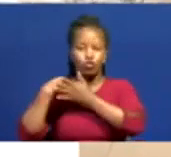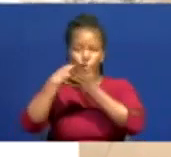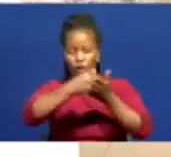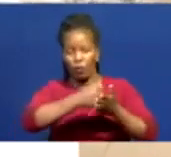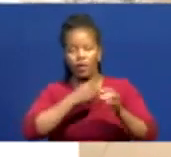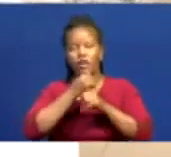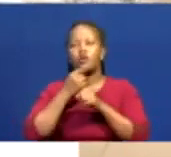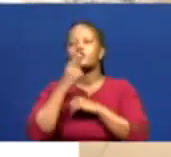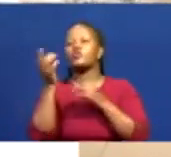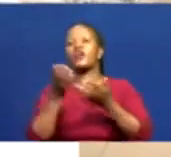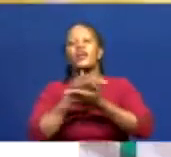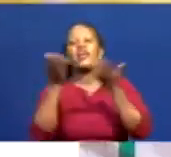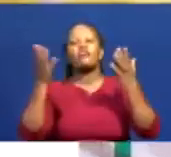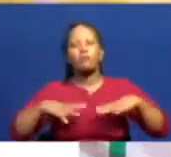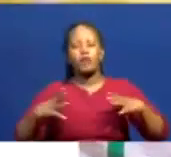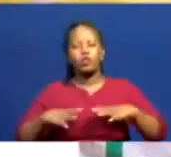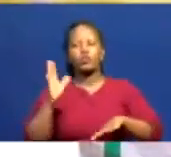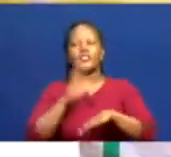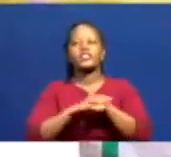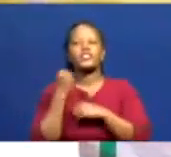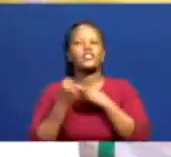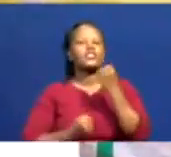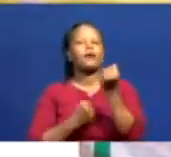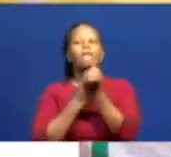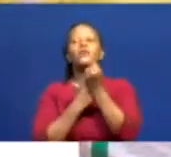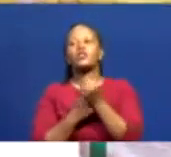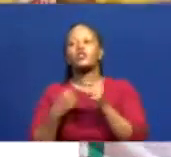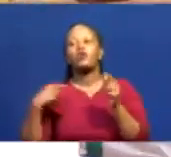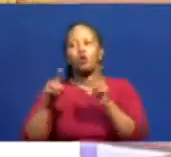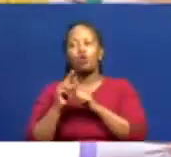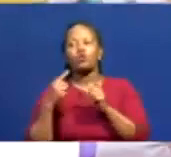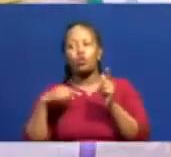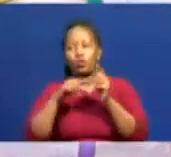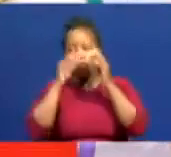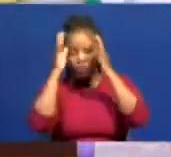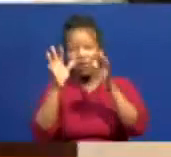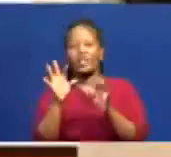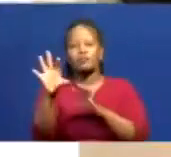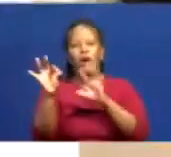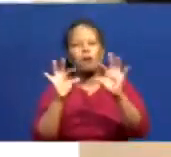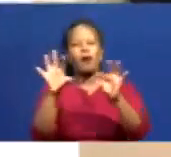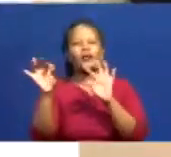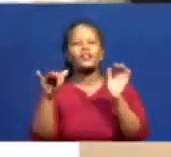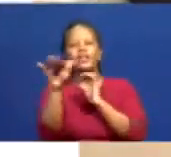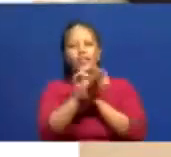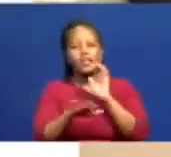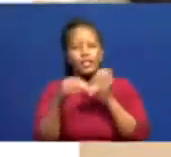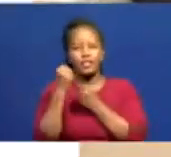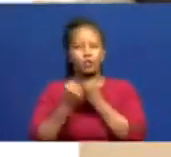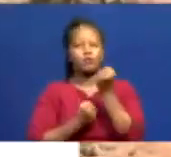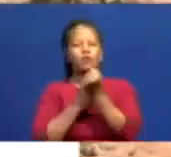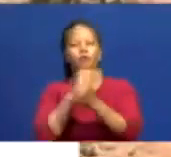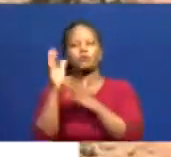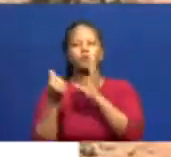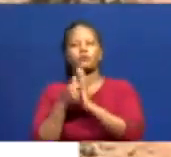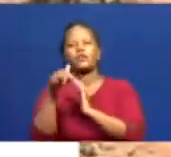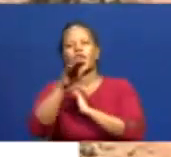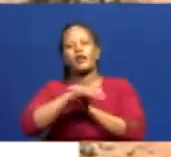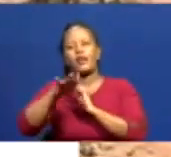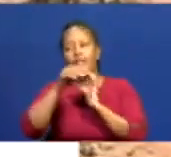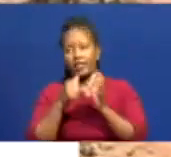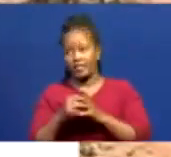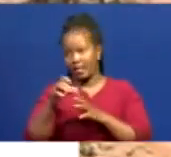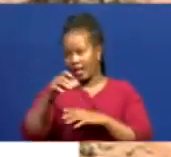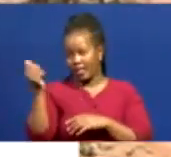mtu anapata usaidizi wa aina yoyote. Tutaangalia, tufanye mapping vizuri, tusaidie sehemu kama hizo. Elsewhere in